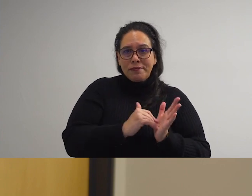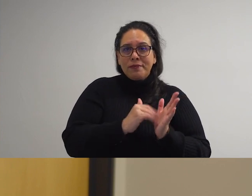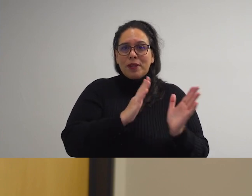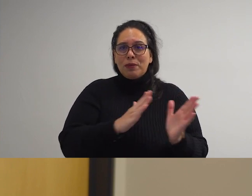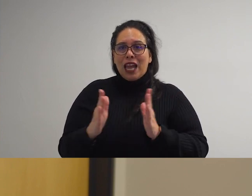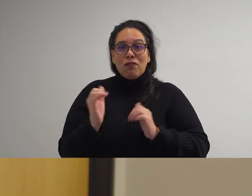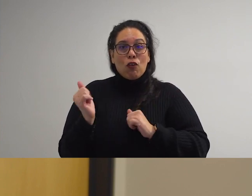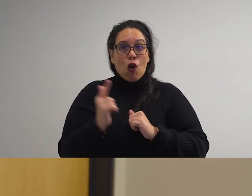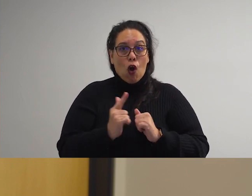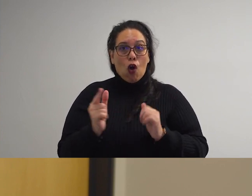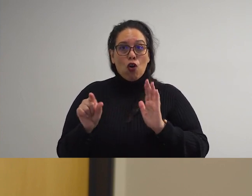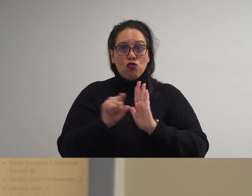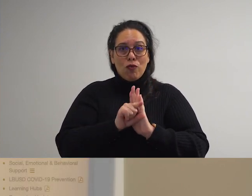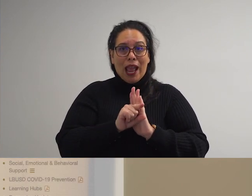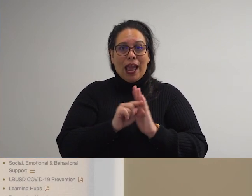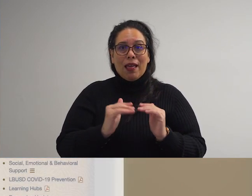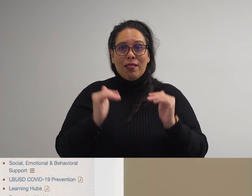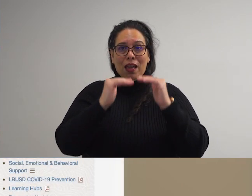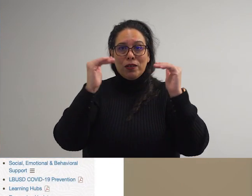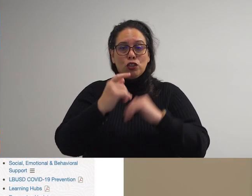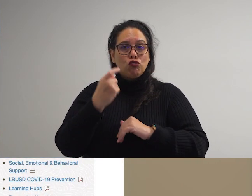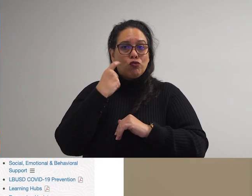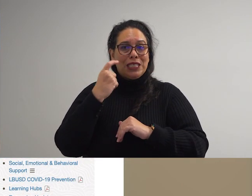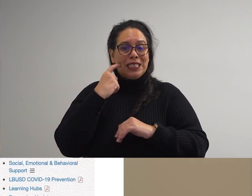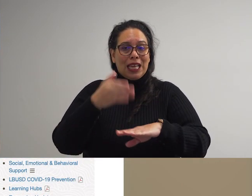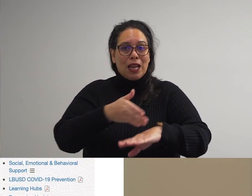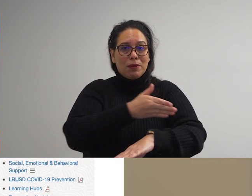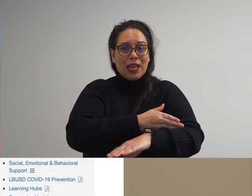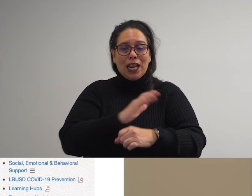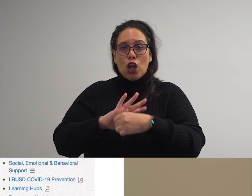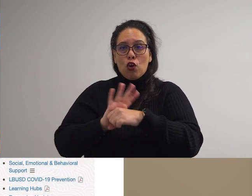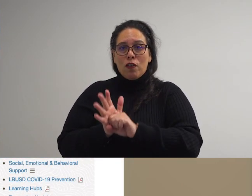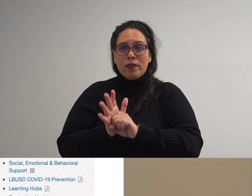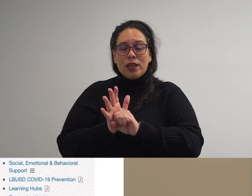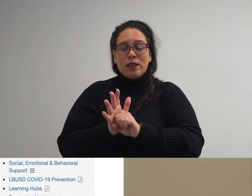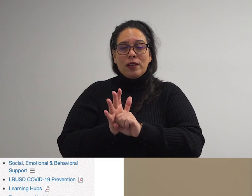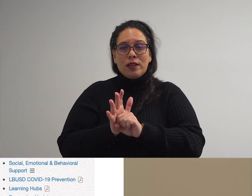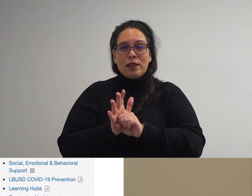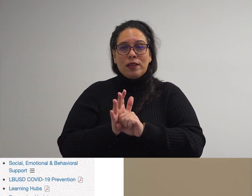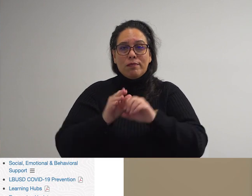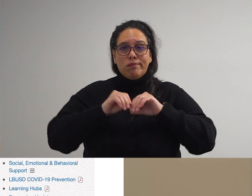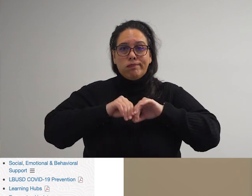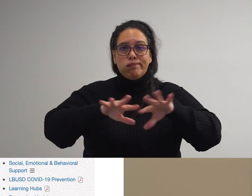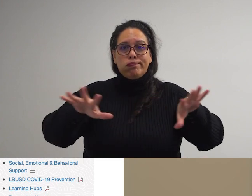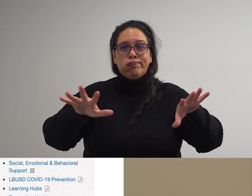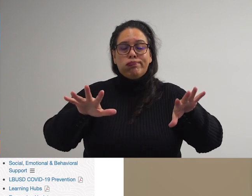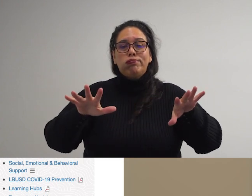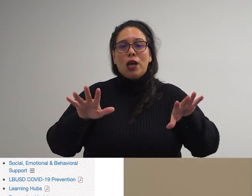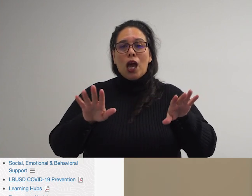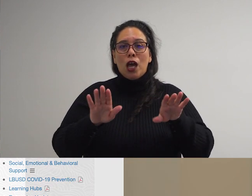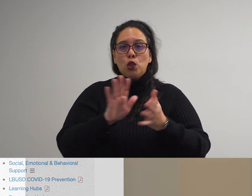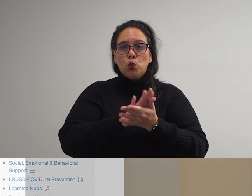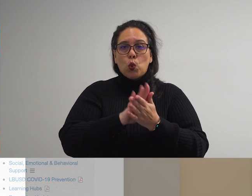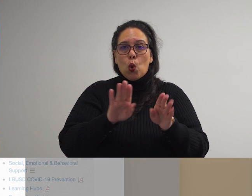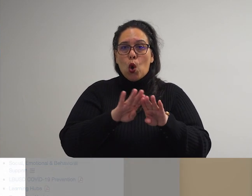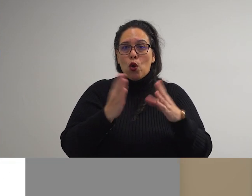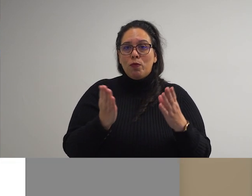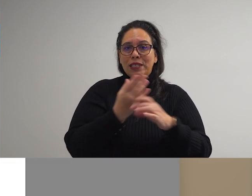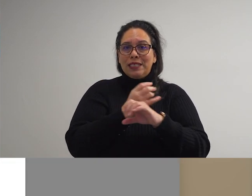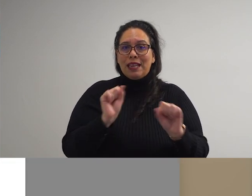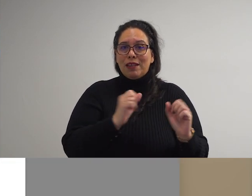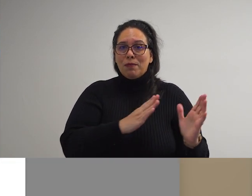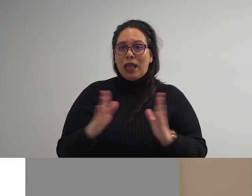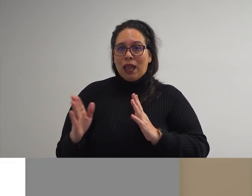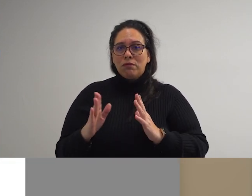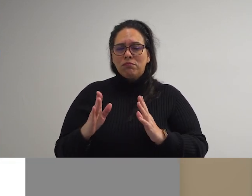grade levels also have recently been updated in our COVID-19 pandemic school opening and safety plan, which remains